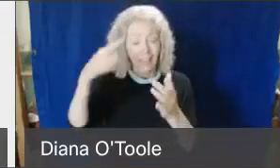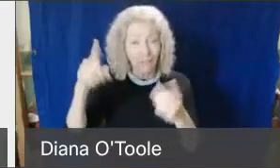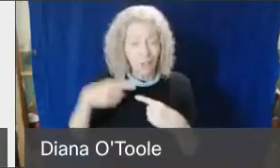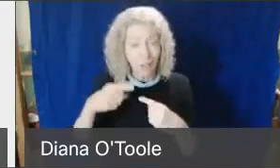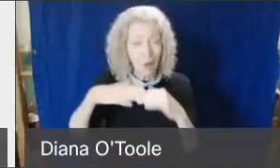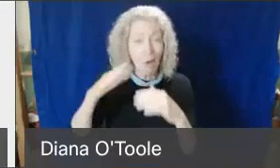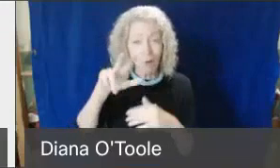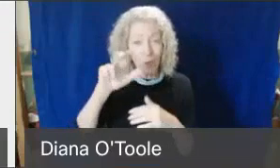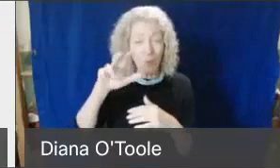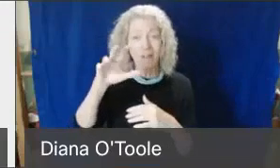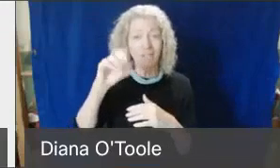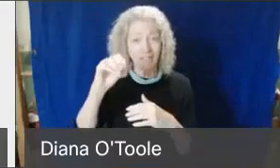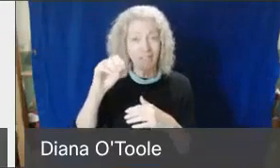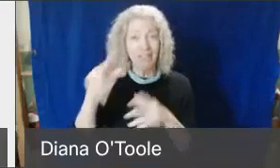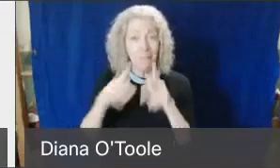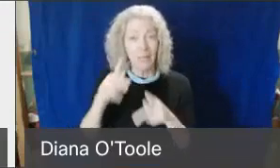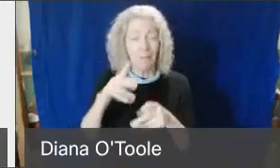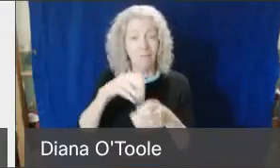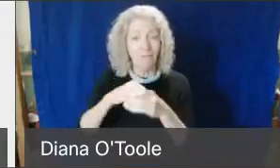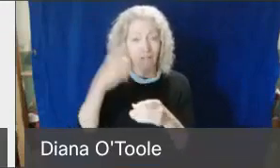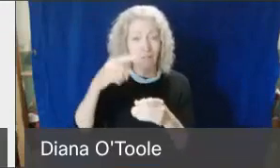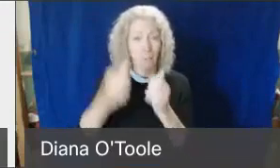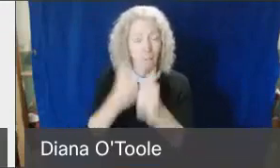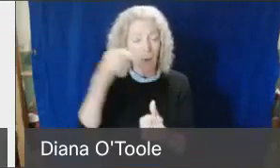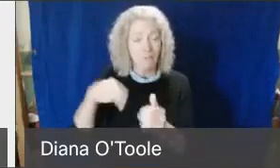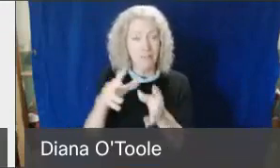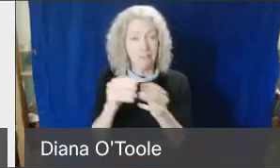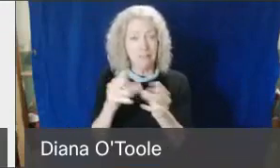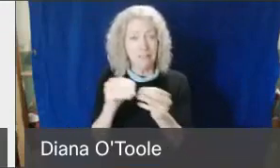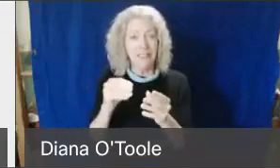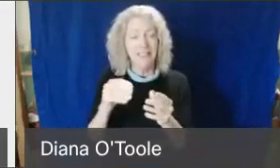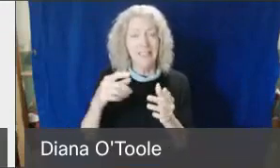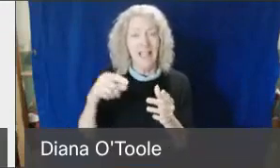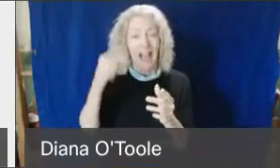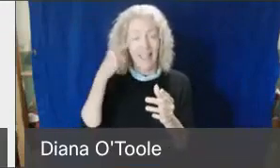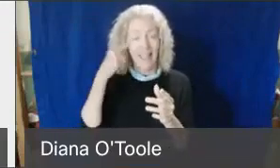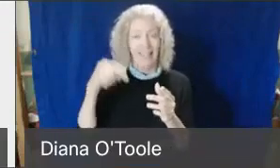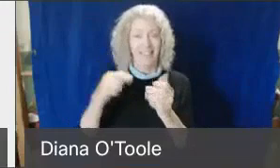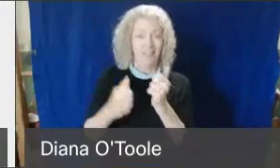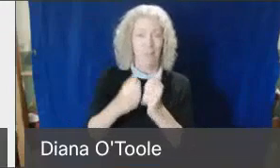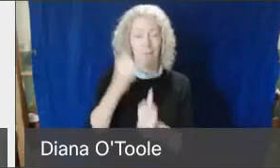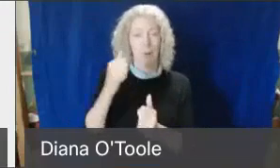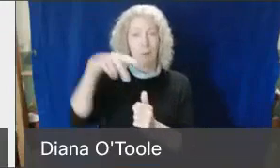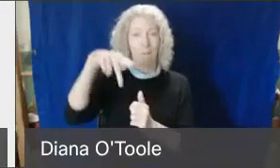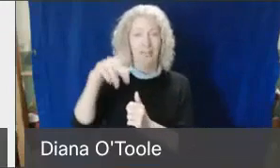350 participants through most of this, this is probably the most attended PDW talk